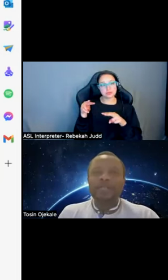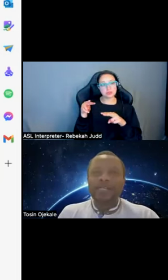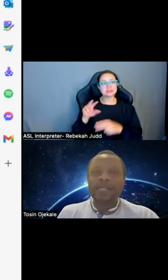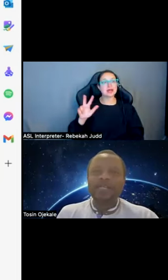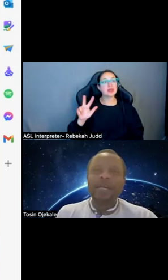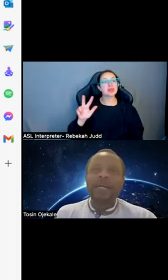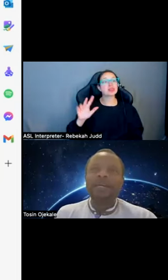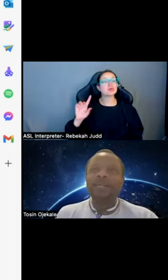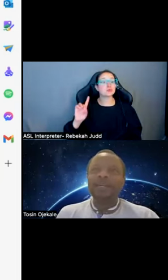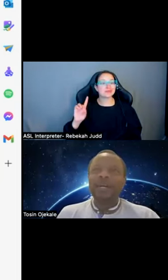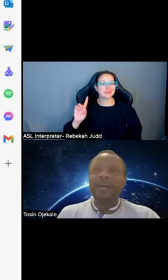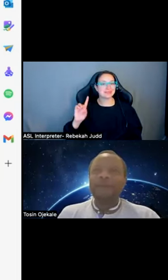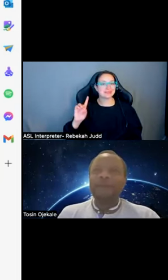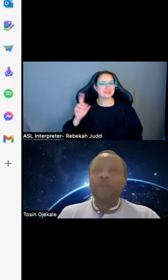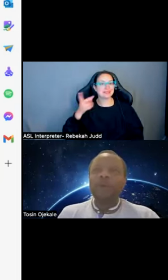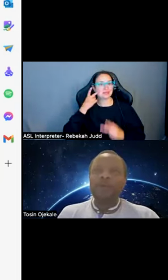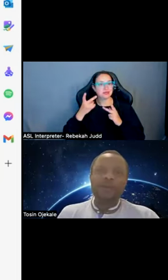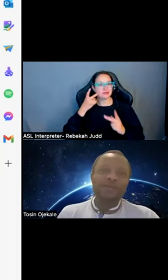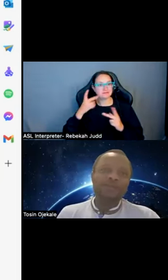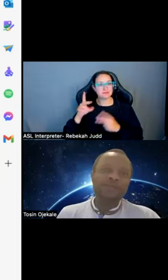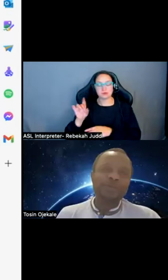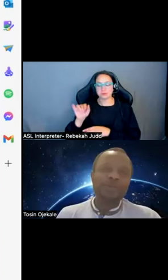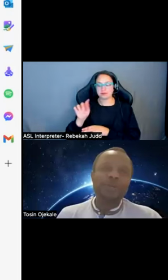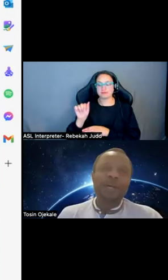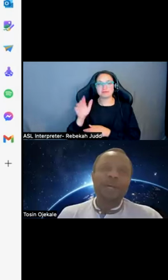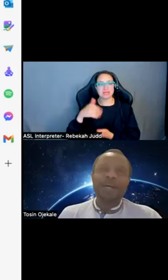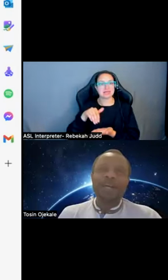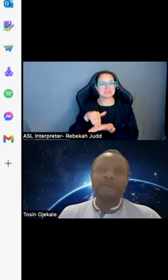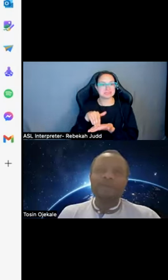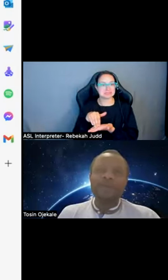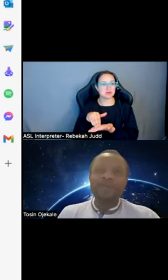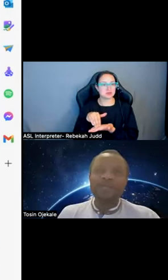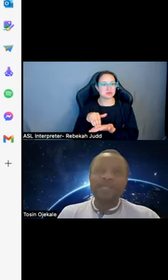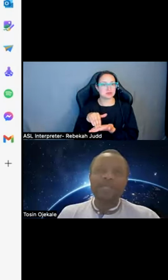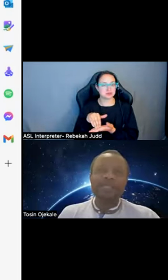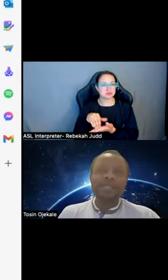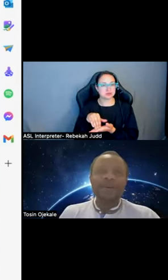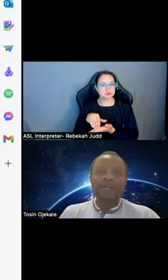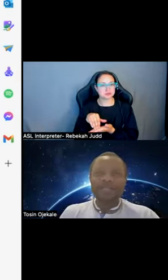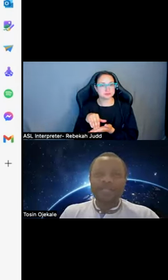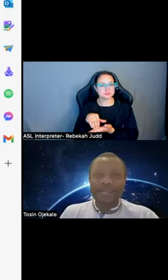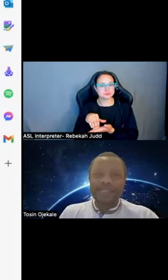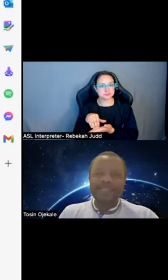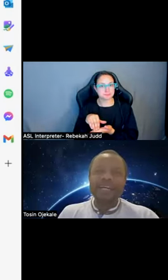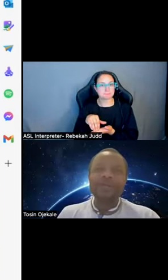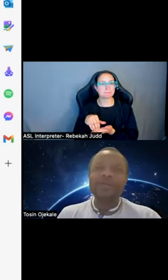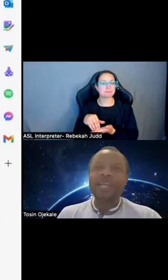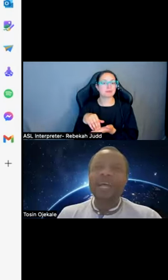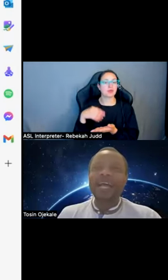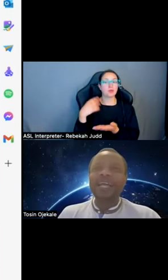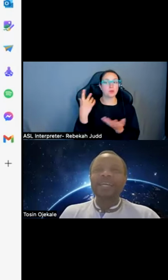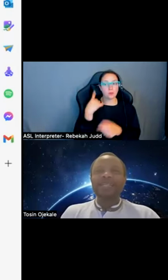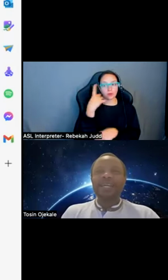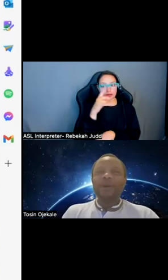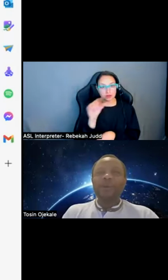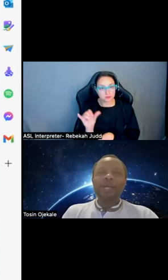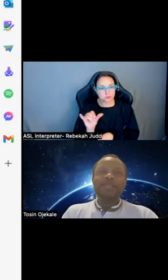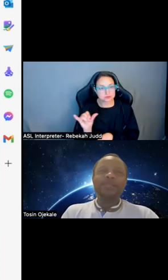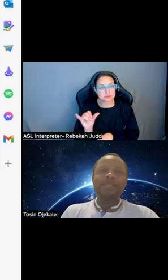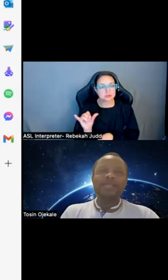a data center. Femi walked us through a virtual data center, what a data center looks like,